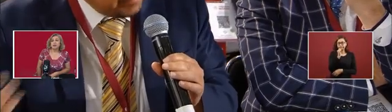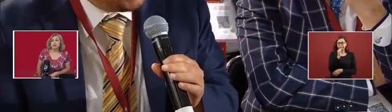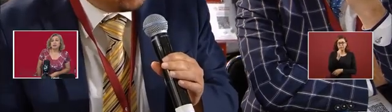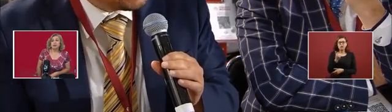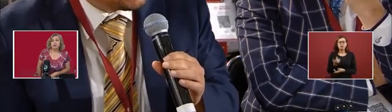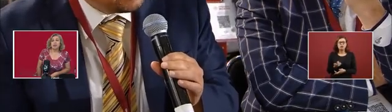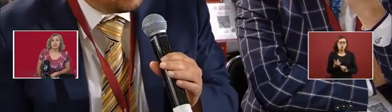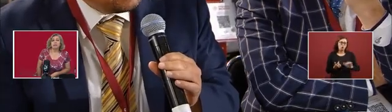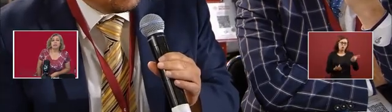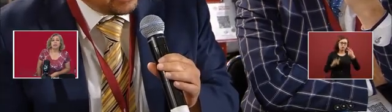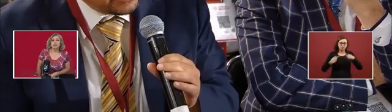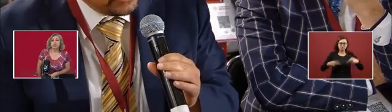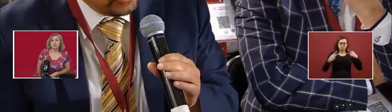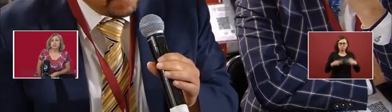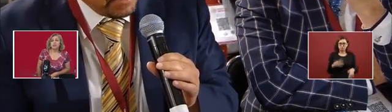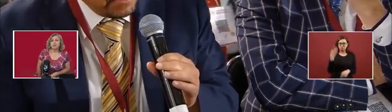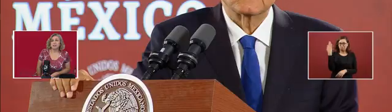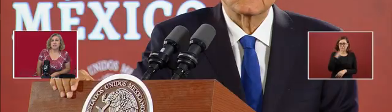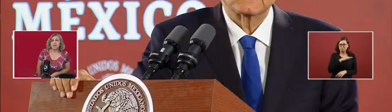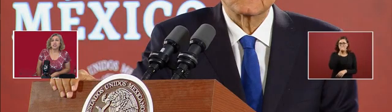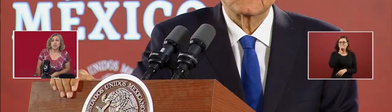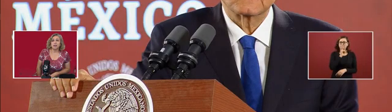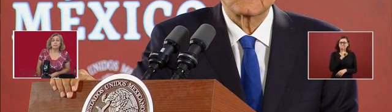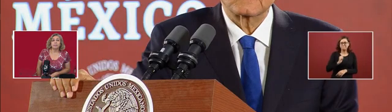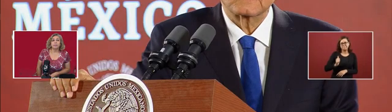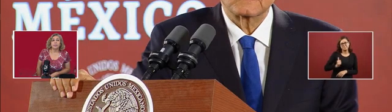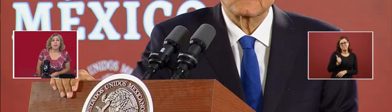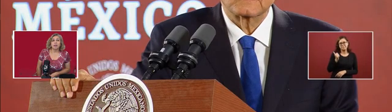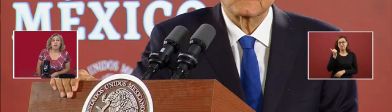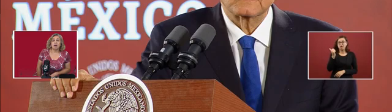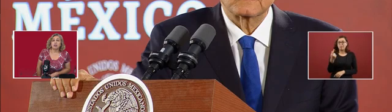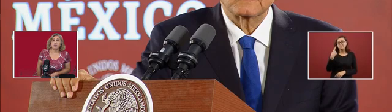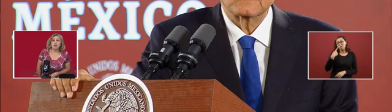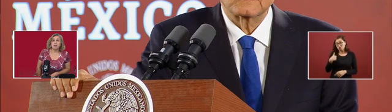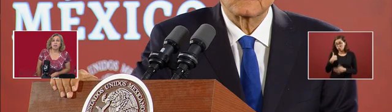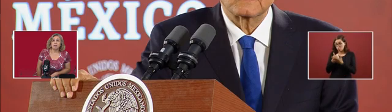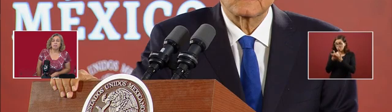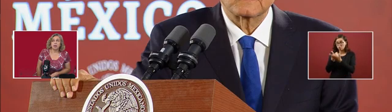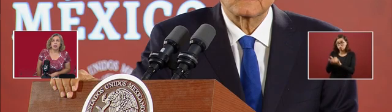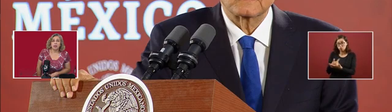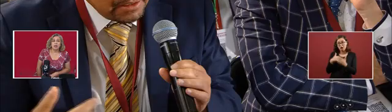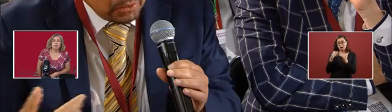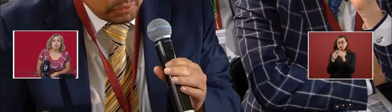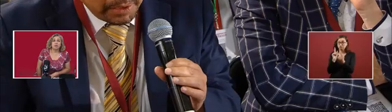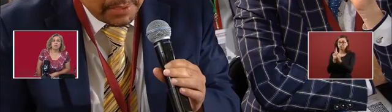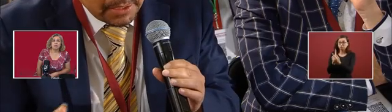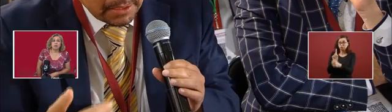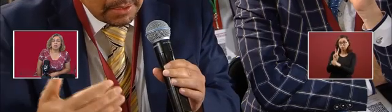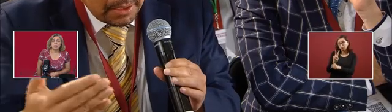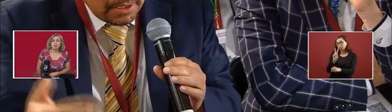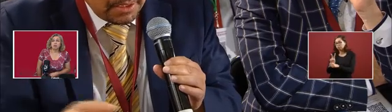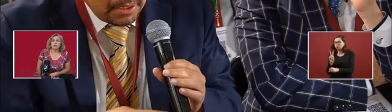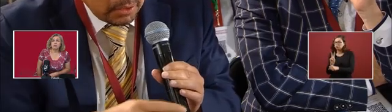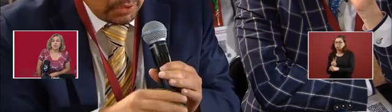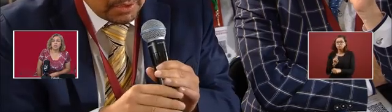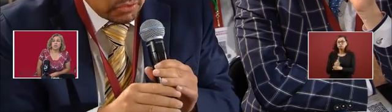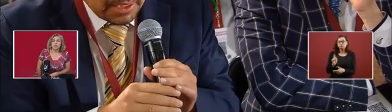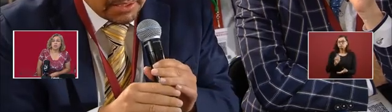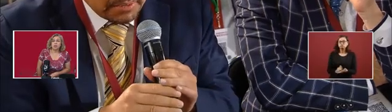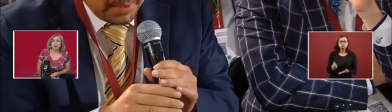have values. This we cannot do with other authorities, unfortunately. With